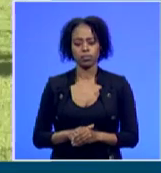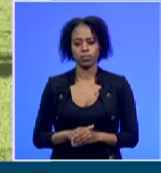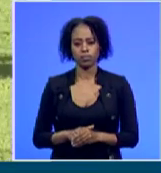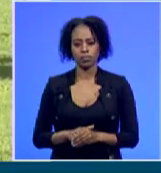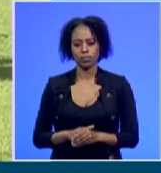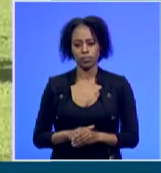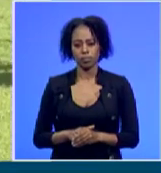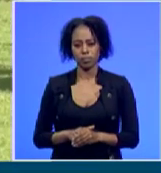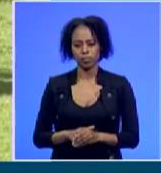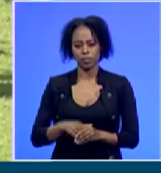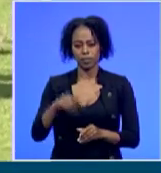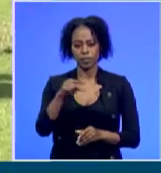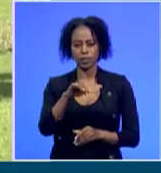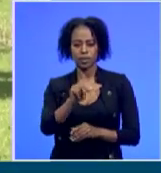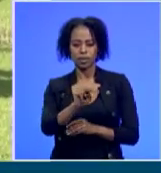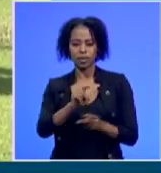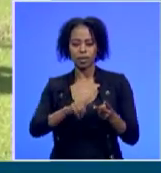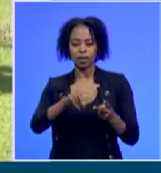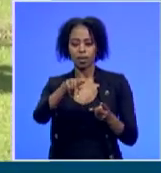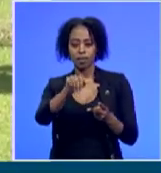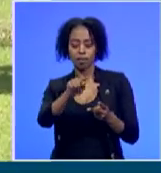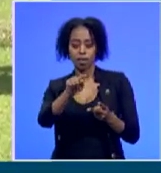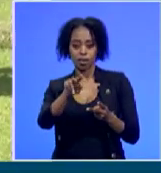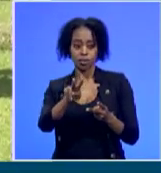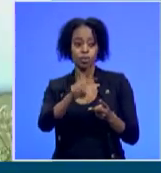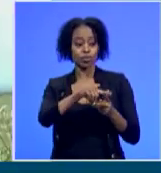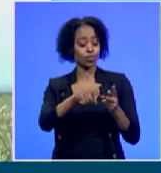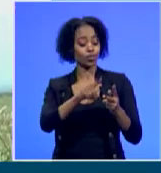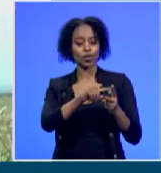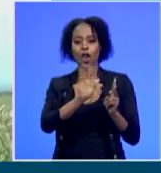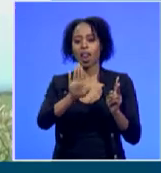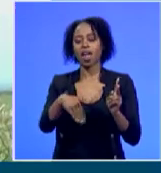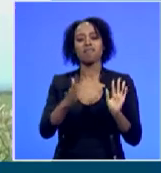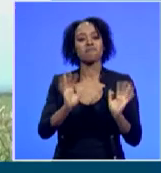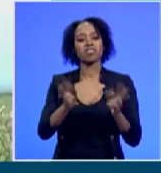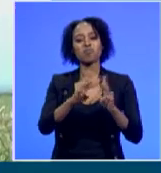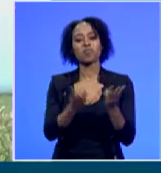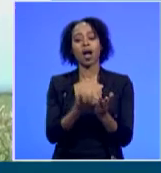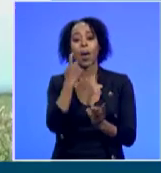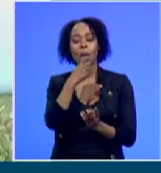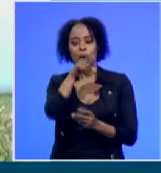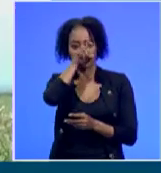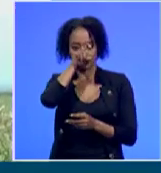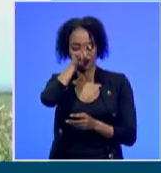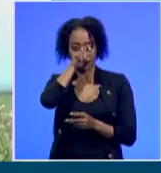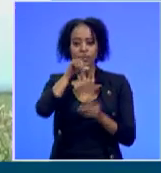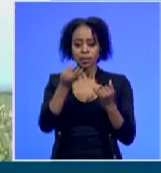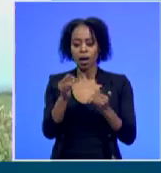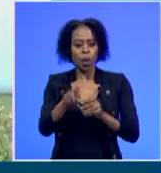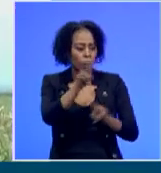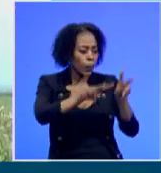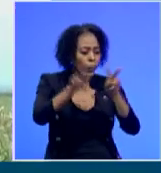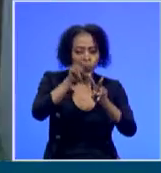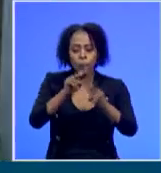Nudgin and Fatu, the only two remaining northern white rhinos on Earth. They're currently under